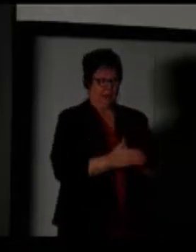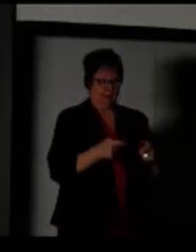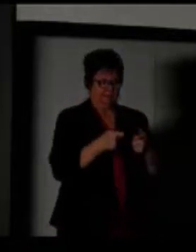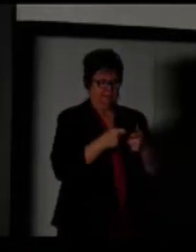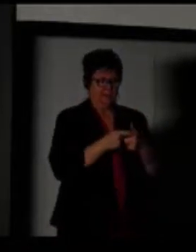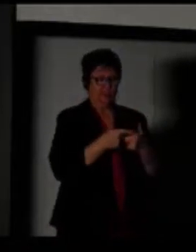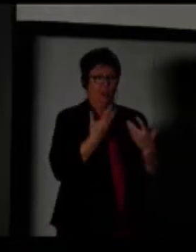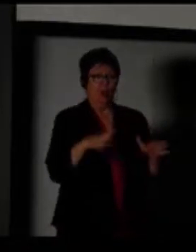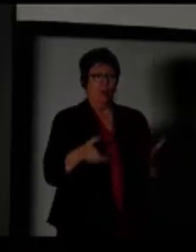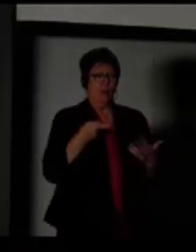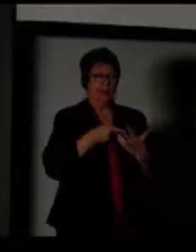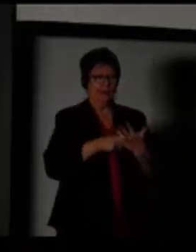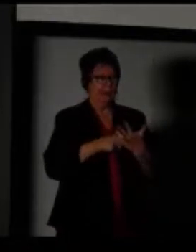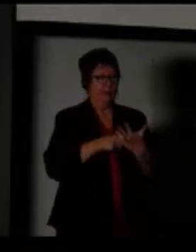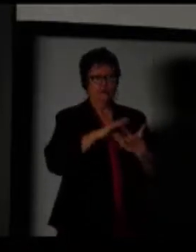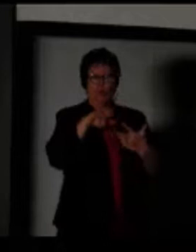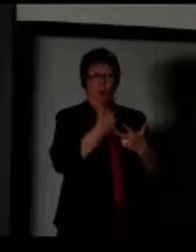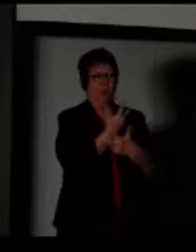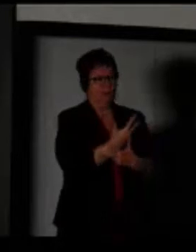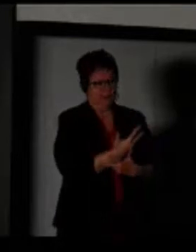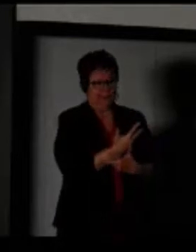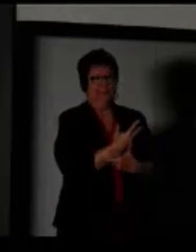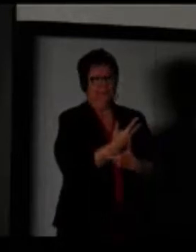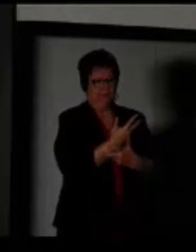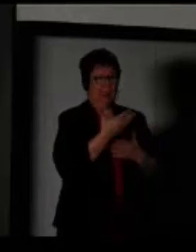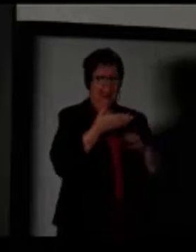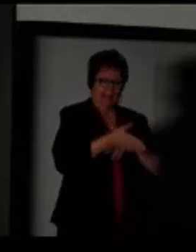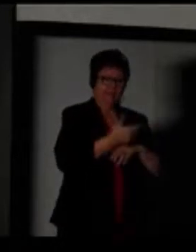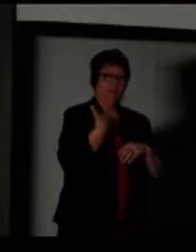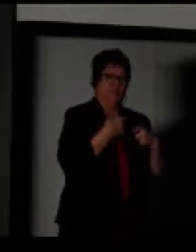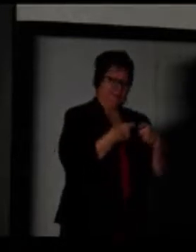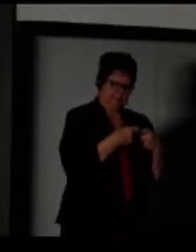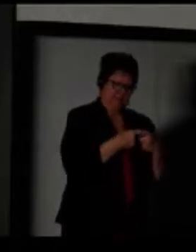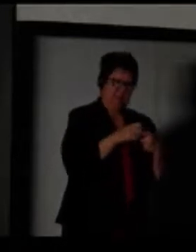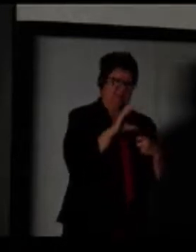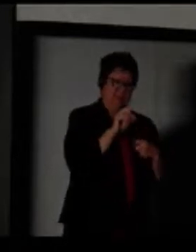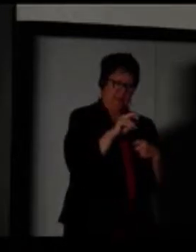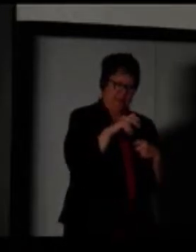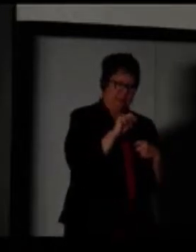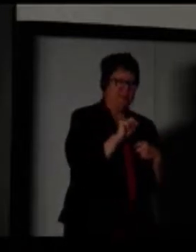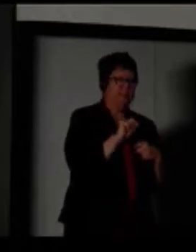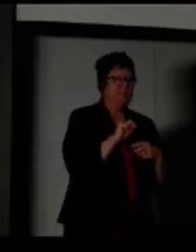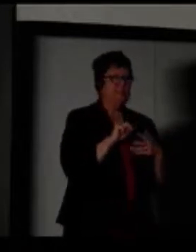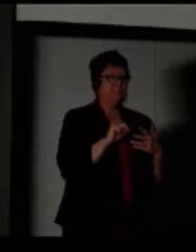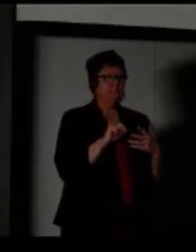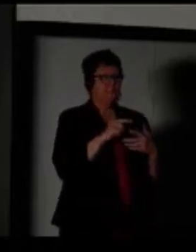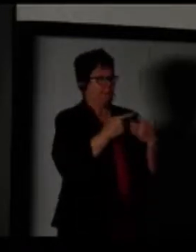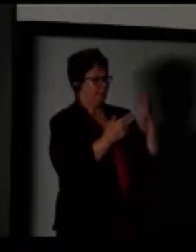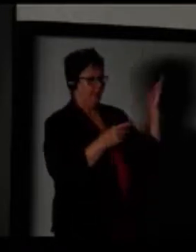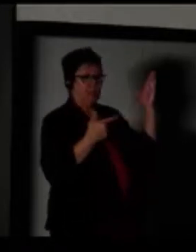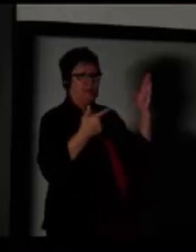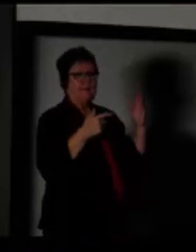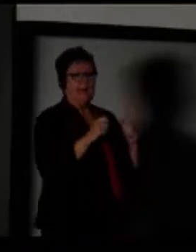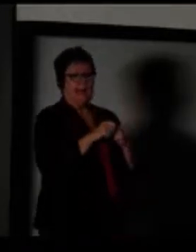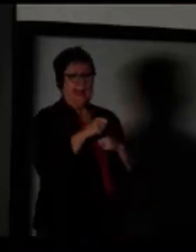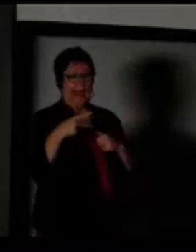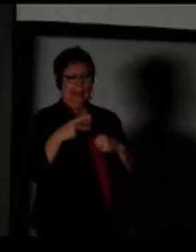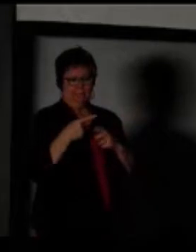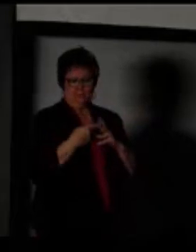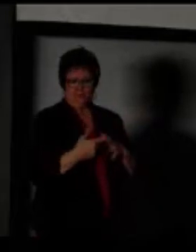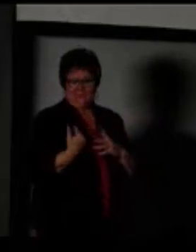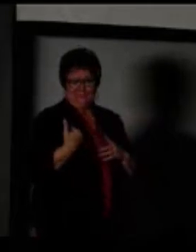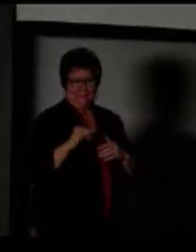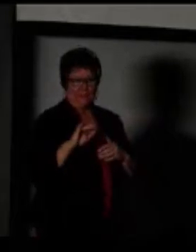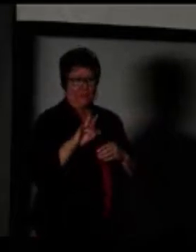content around them, then they're available to use on all 3 of these platforms. So here you see the GoFlight app. It launched in